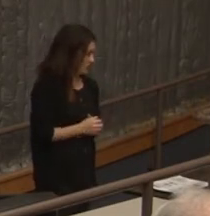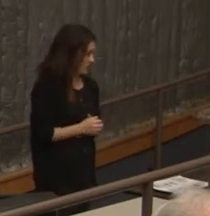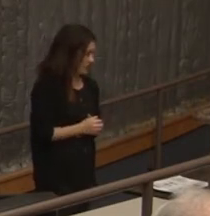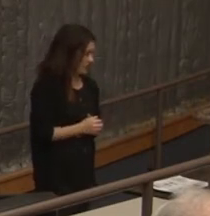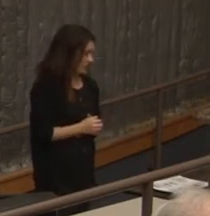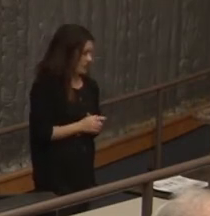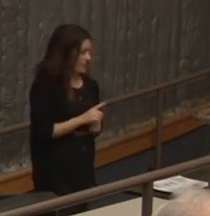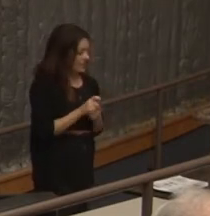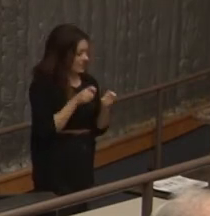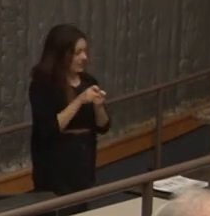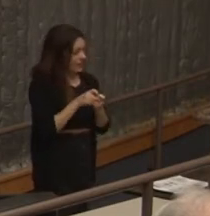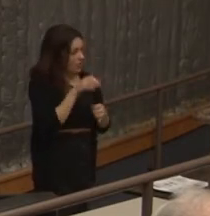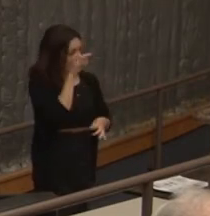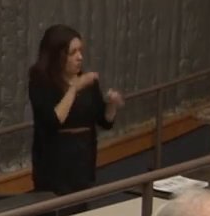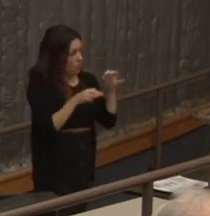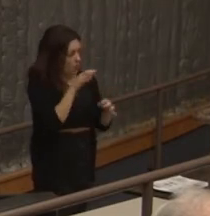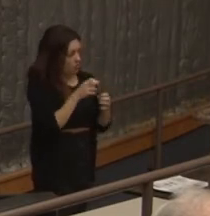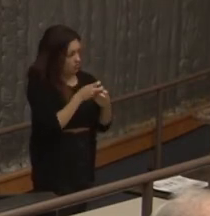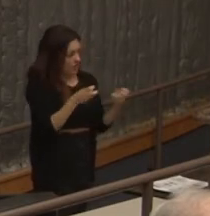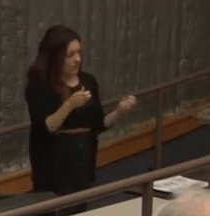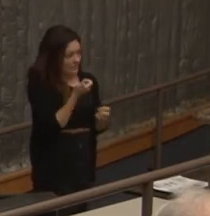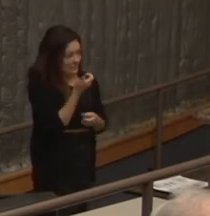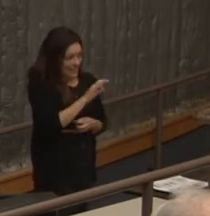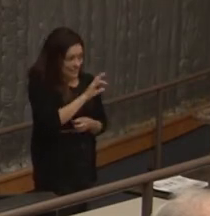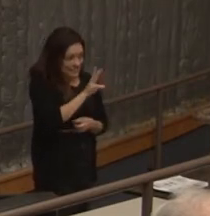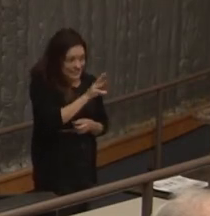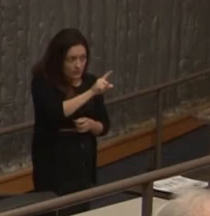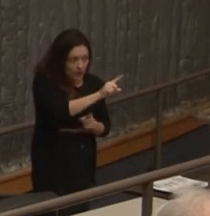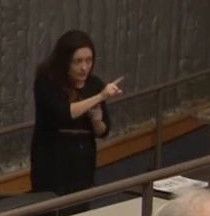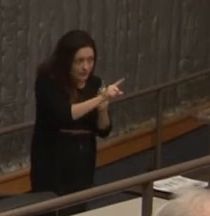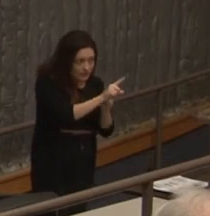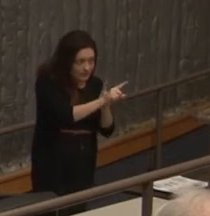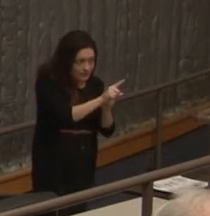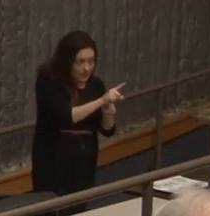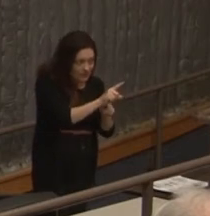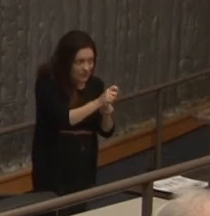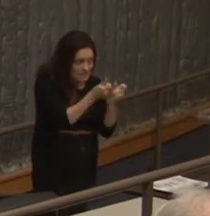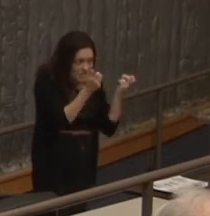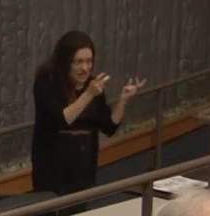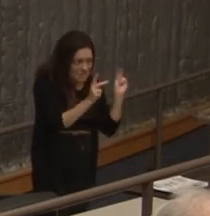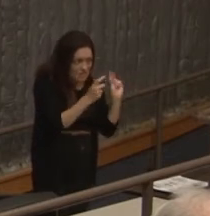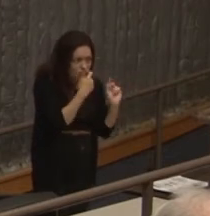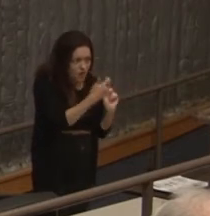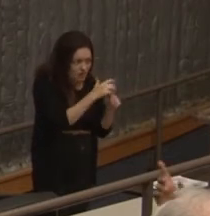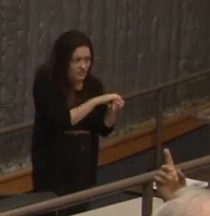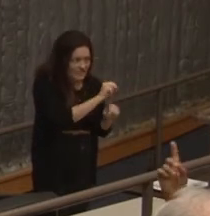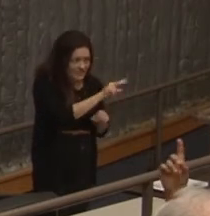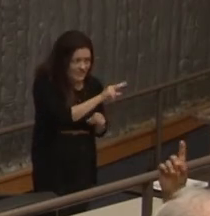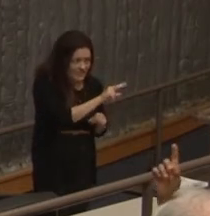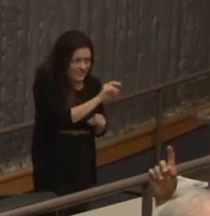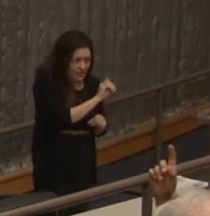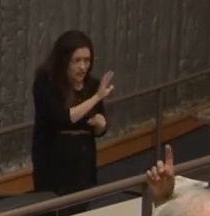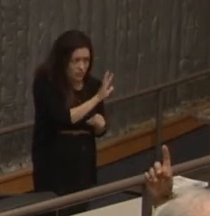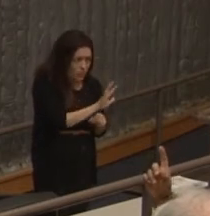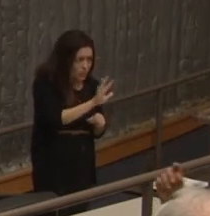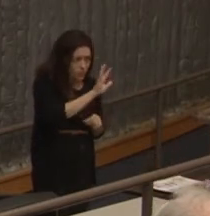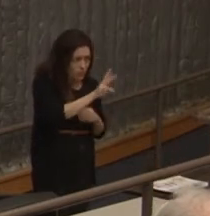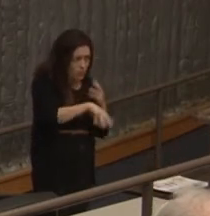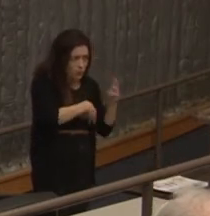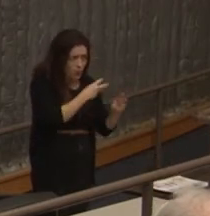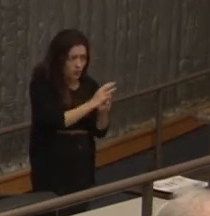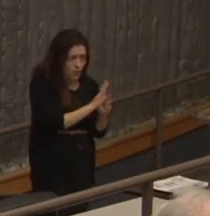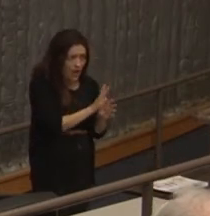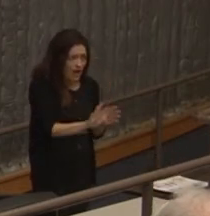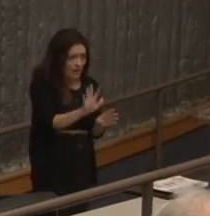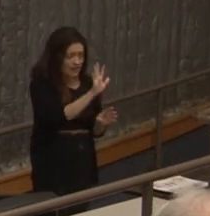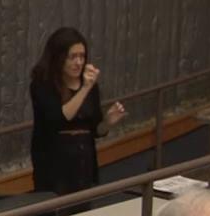was in 1961. It was televised in this country. Lots of people watched it. That was a worldwide phenomenon.